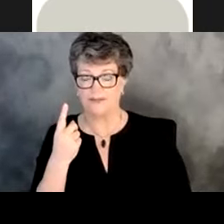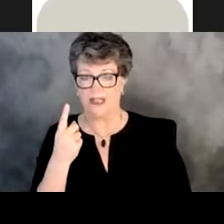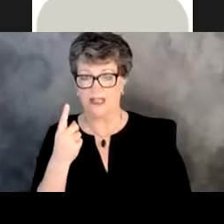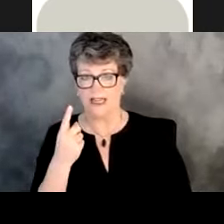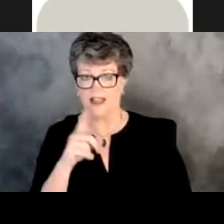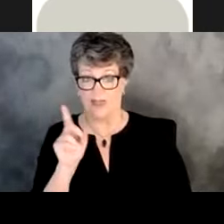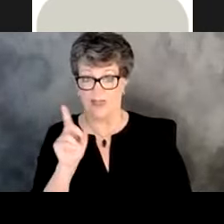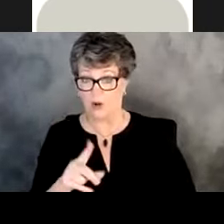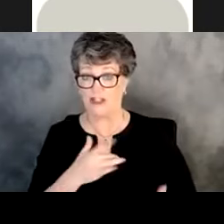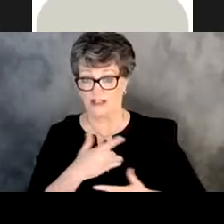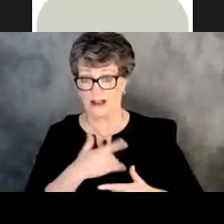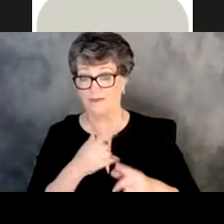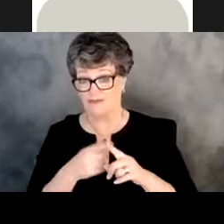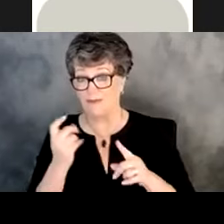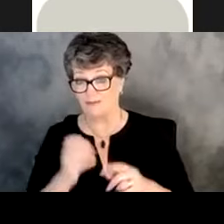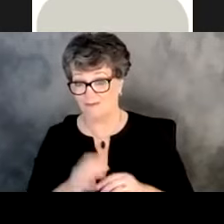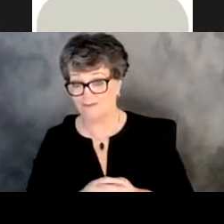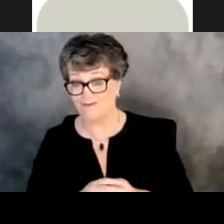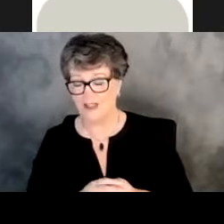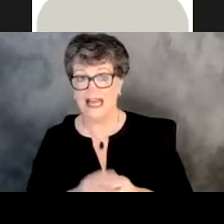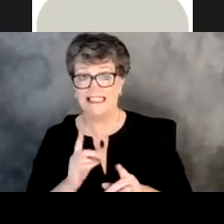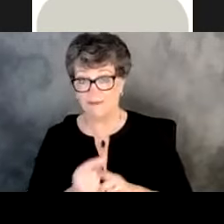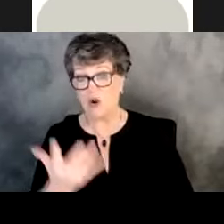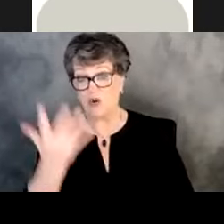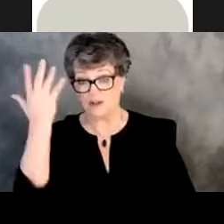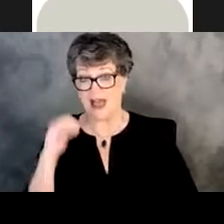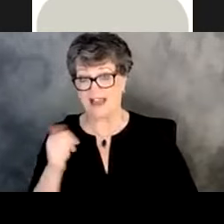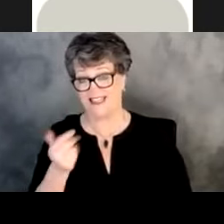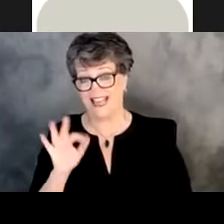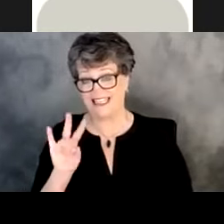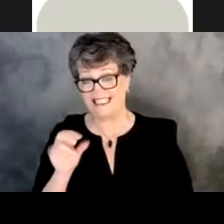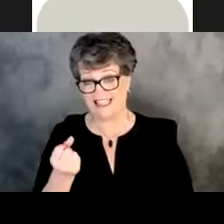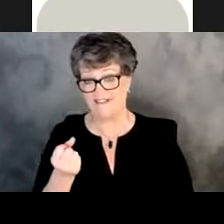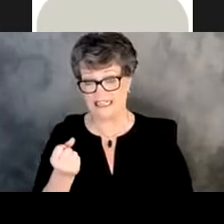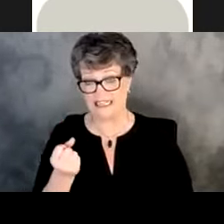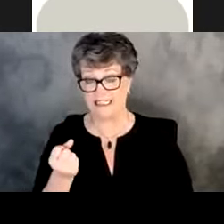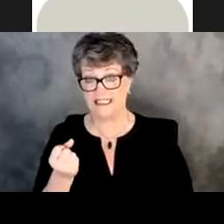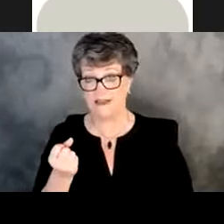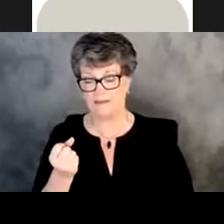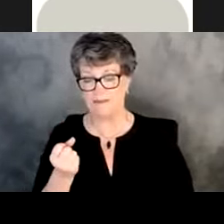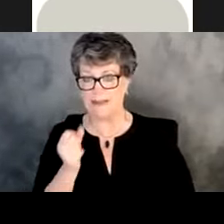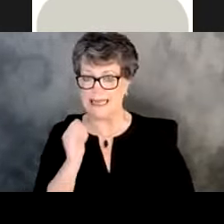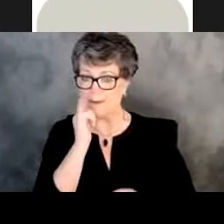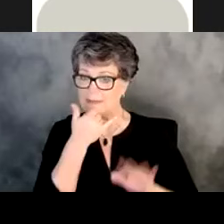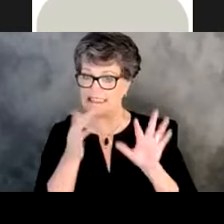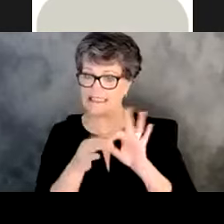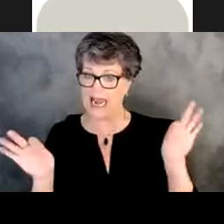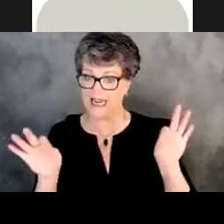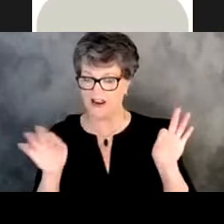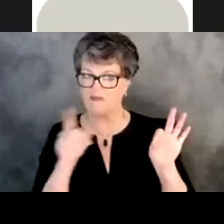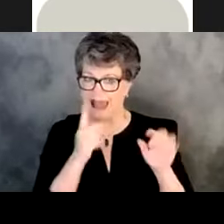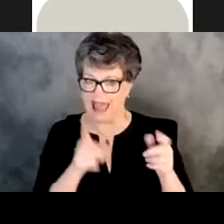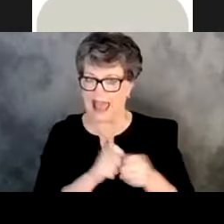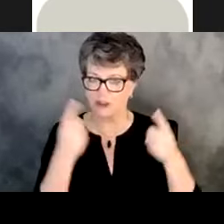that concern come from. And some of it goes back to the 1970s and it being misrepresented what actually happened to